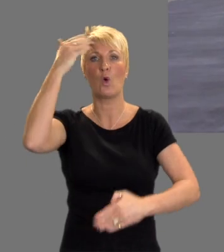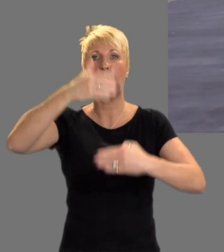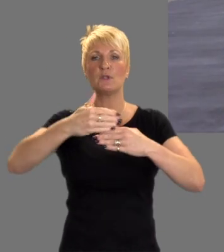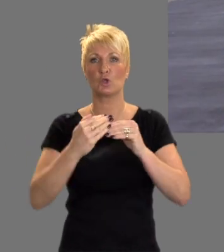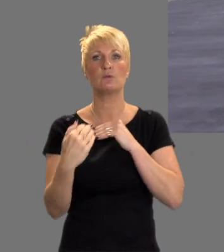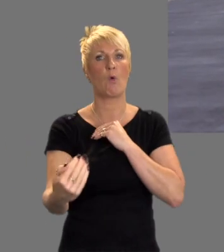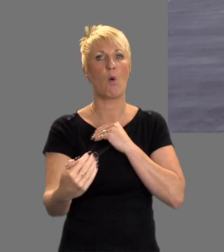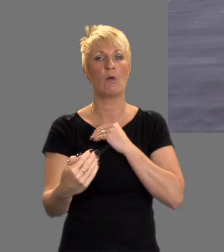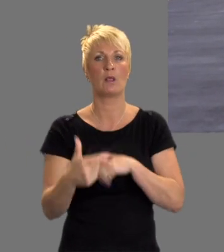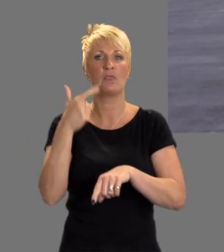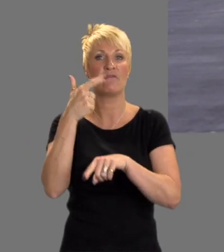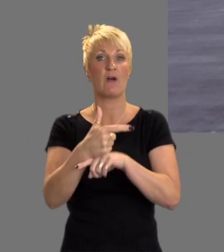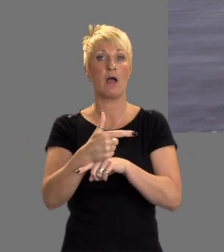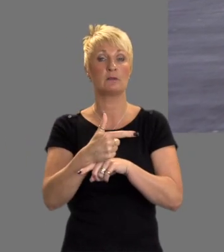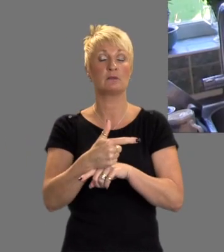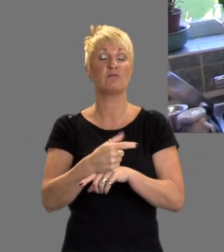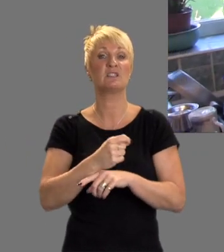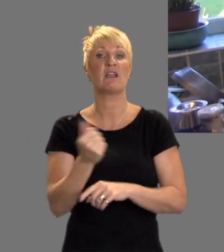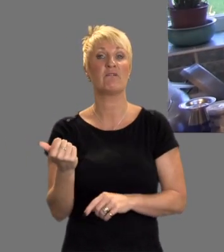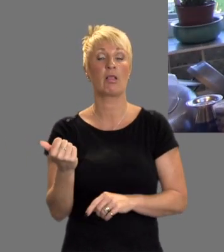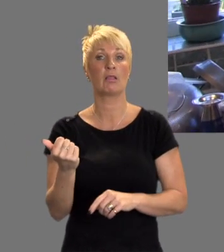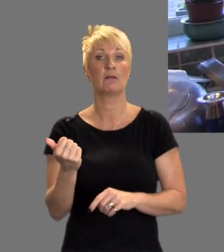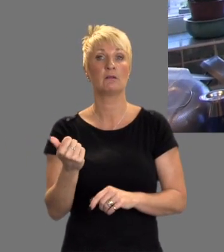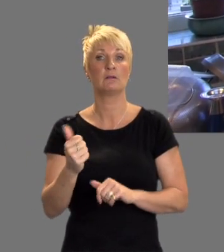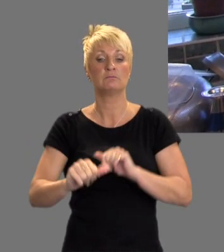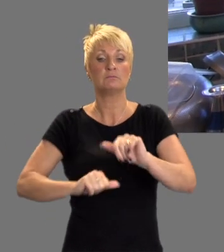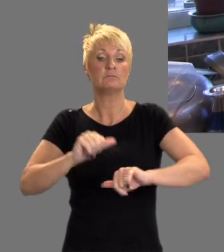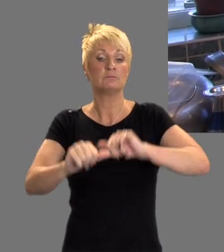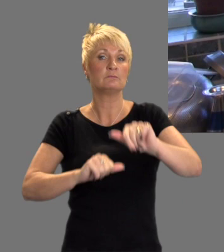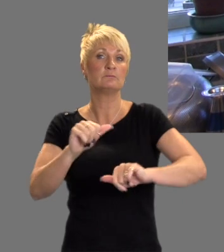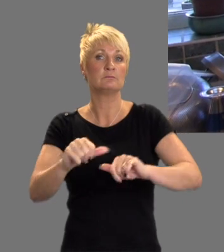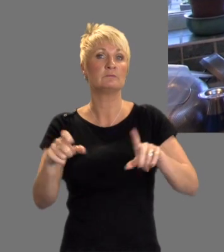This film is the first of several I hope to make, charting Dad's progress.